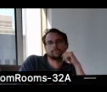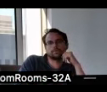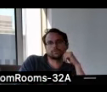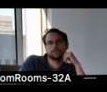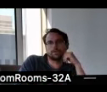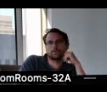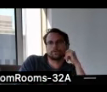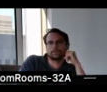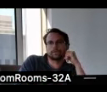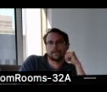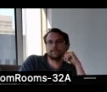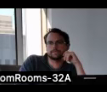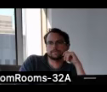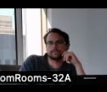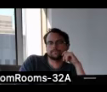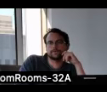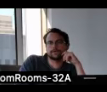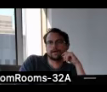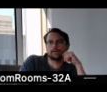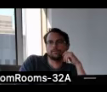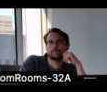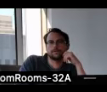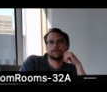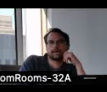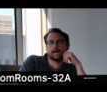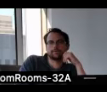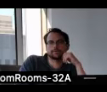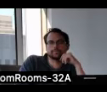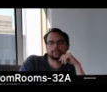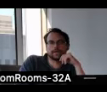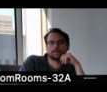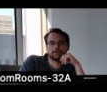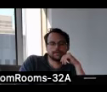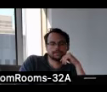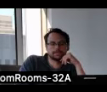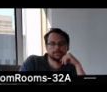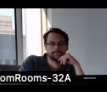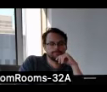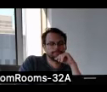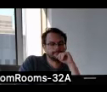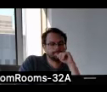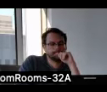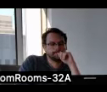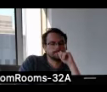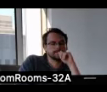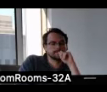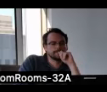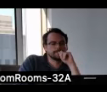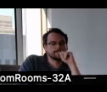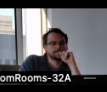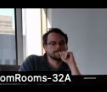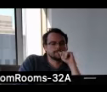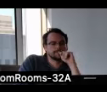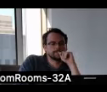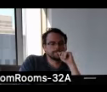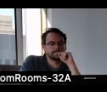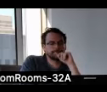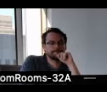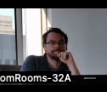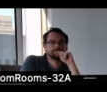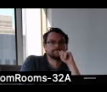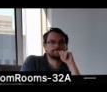And so you would just want to work with your accountant to figure out how this would be categorized. Great. Okay, thank